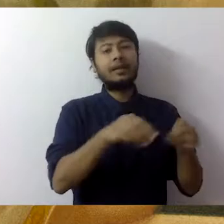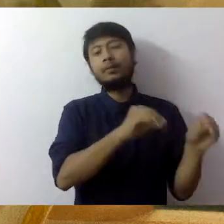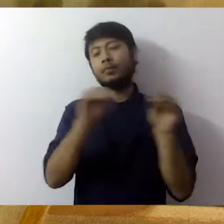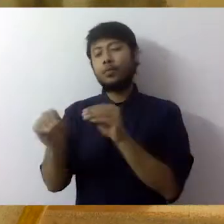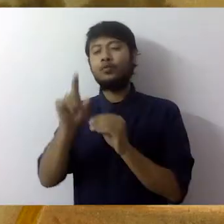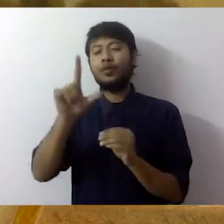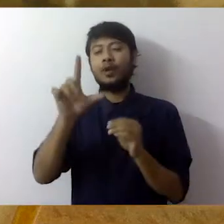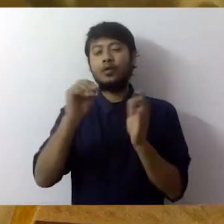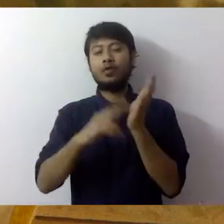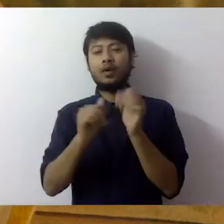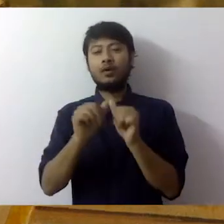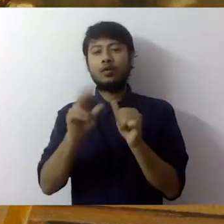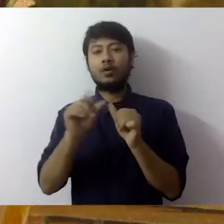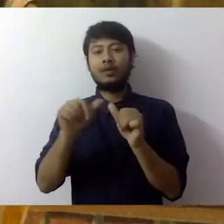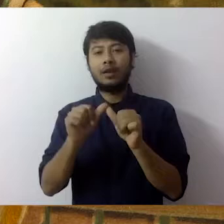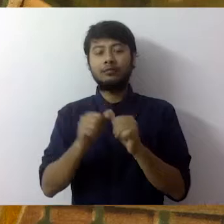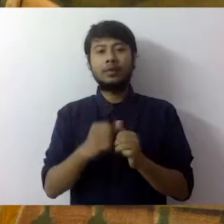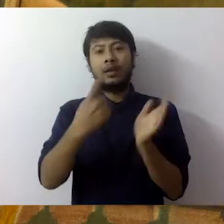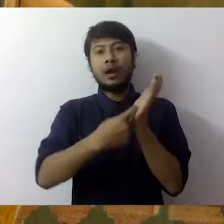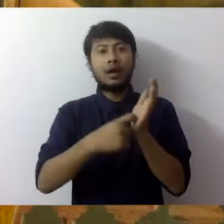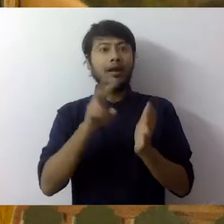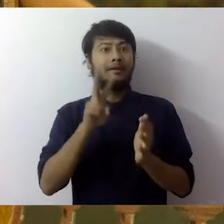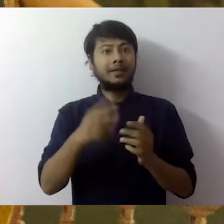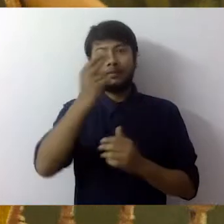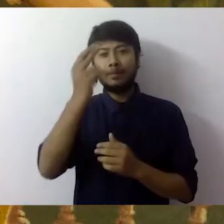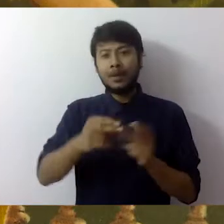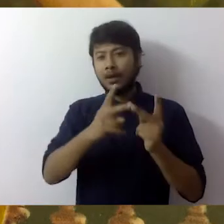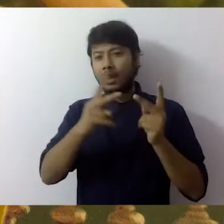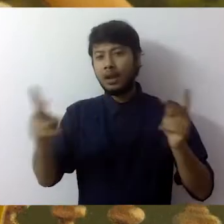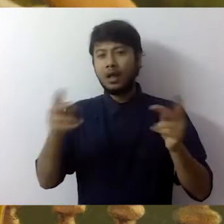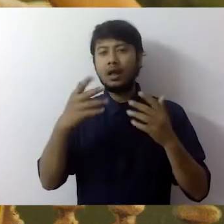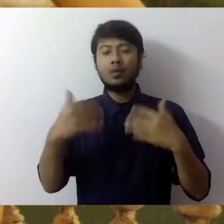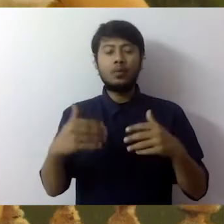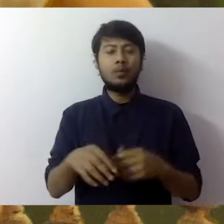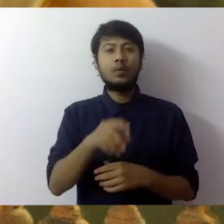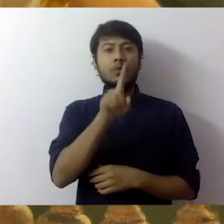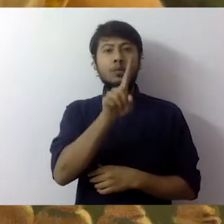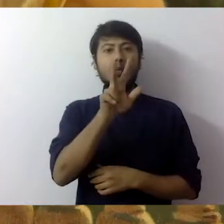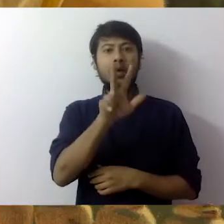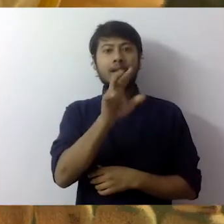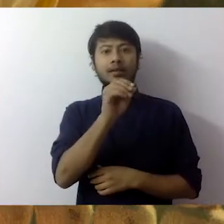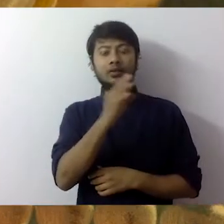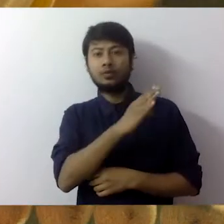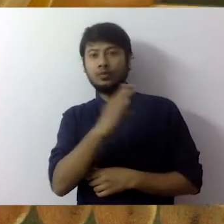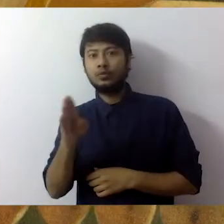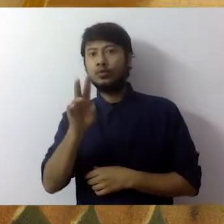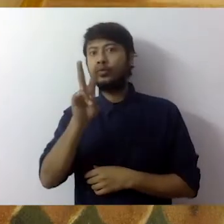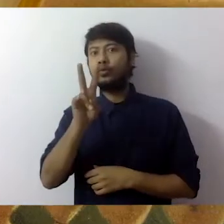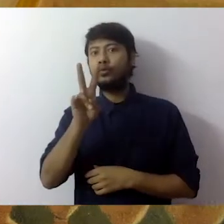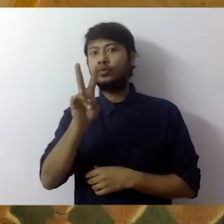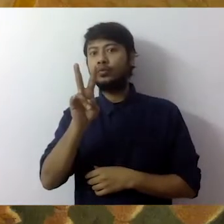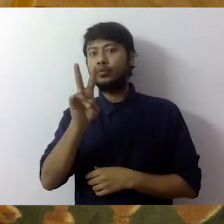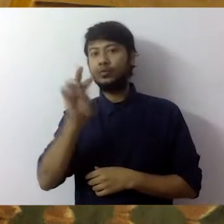Lonavala. Ravi Varma was one of the most celebrated Indian painters of the 19th century and was known for his oil on